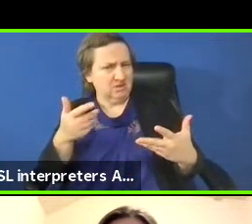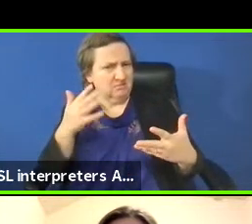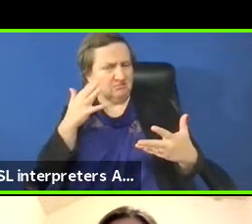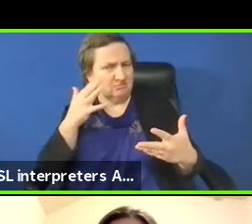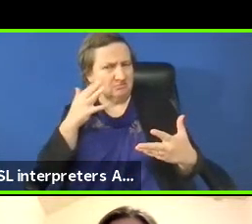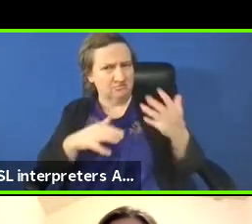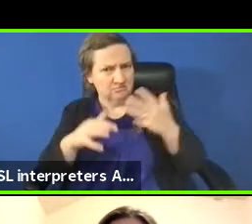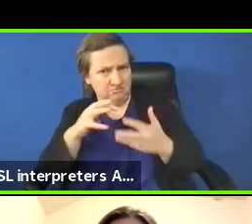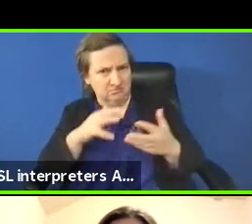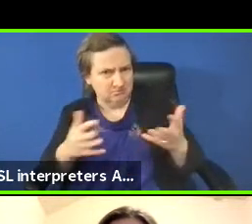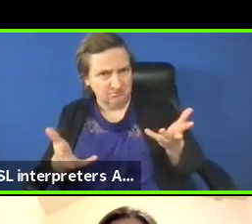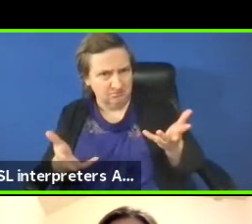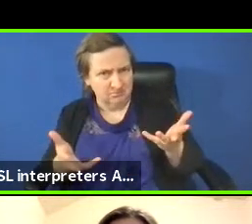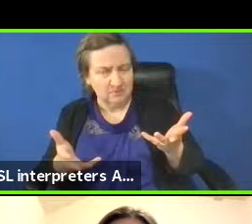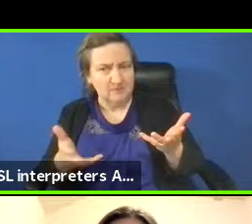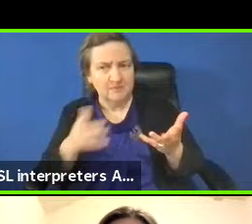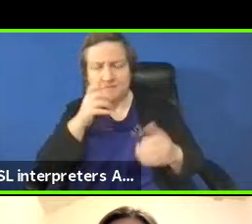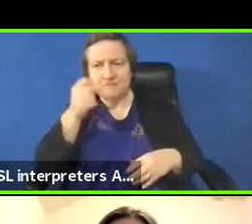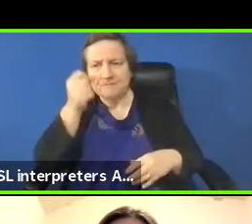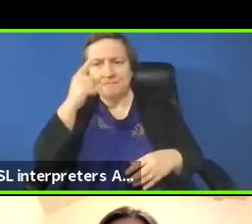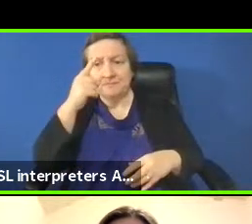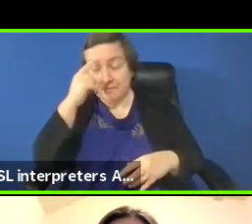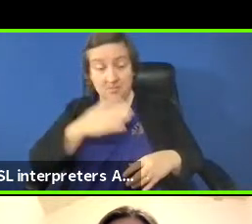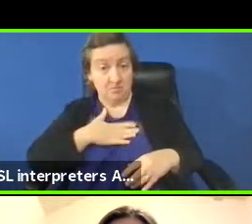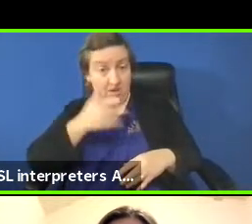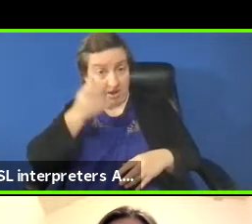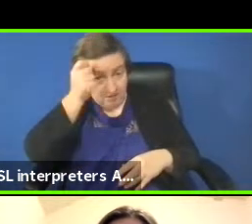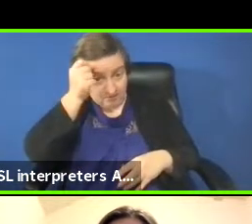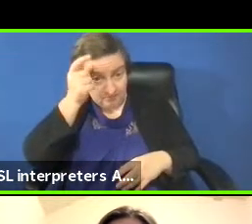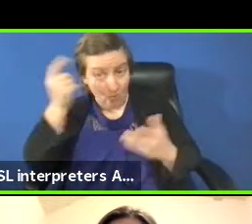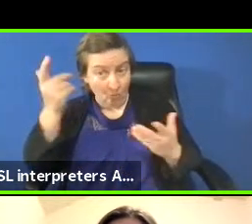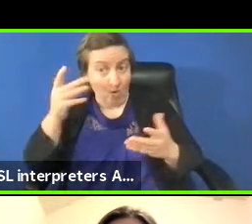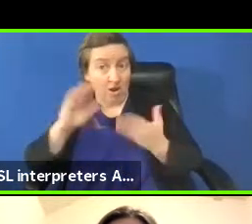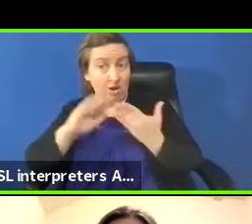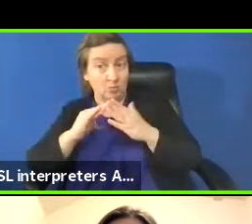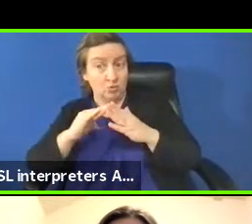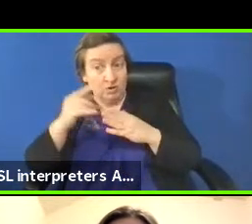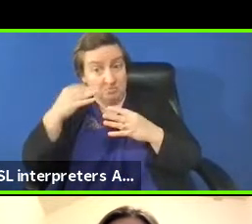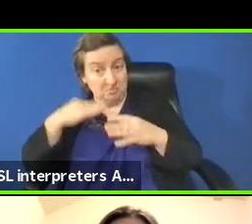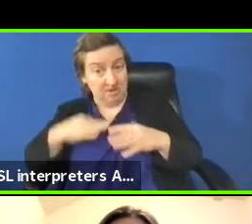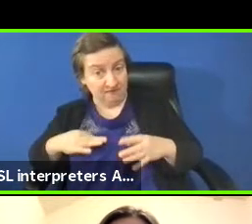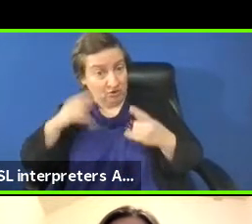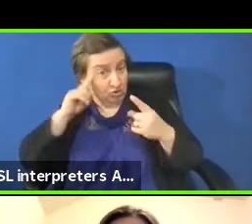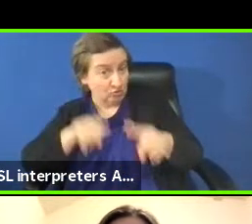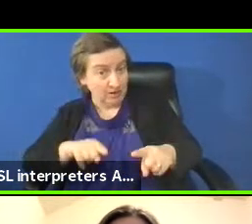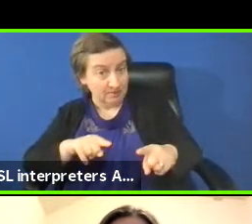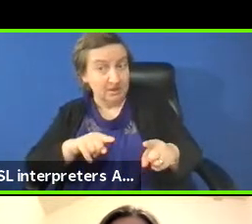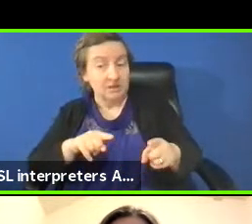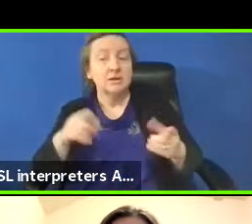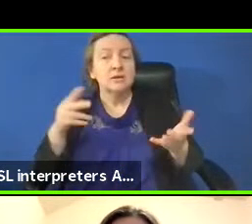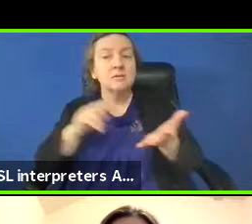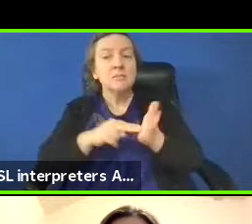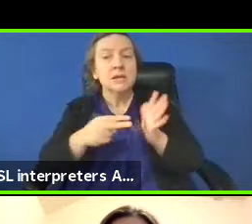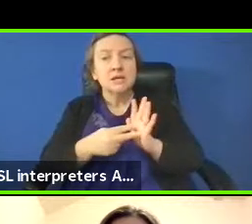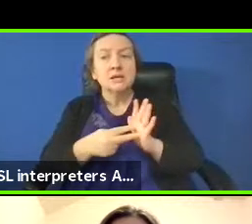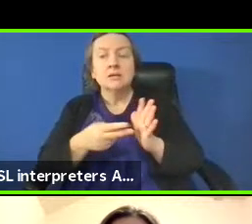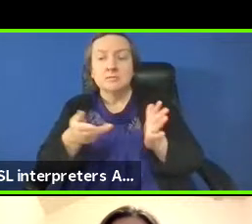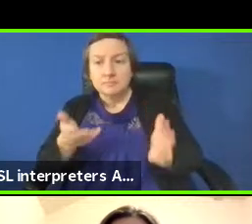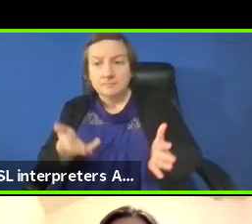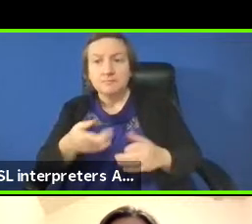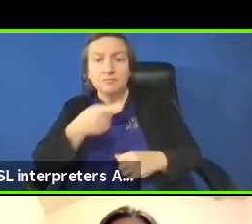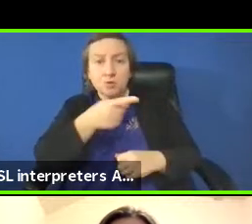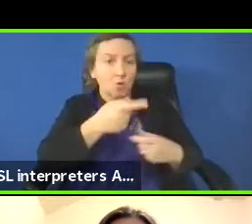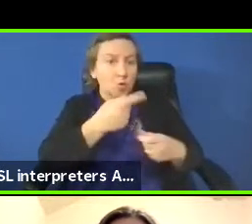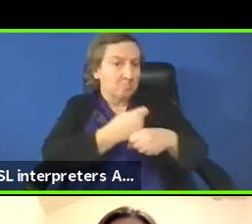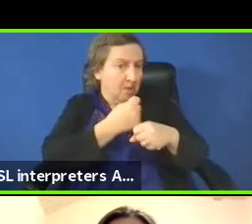because the way I understand the community benefit agreement is that, you know, you make